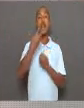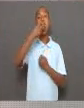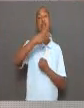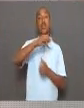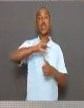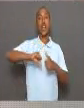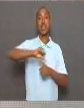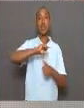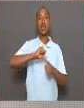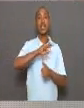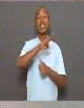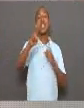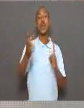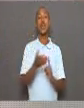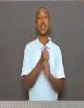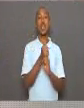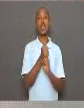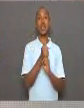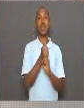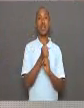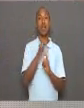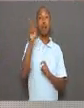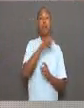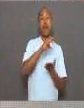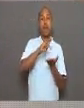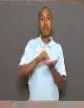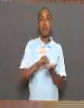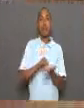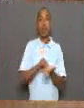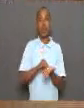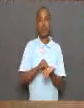hydrogen atoms they contain per molecule.